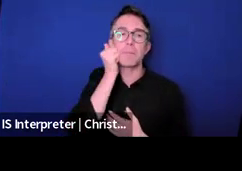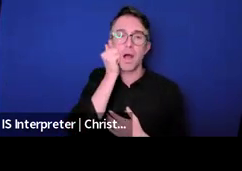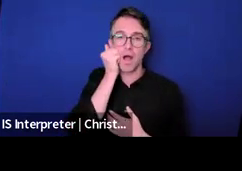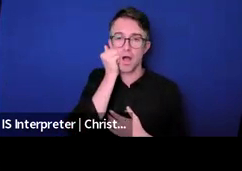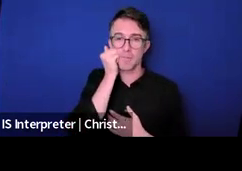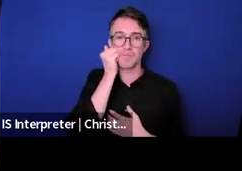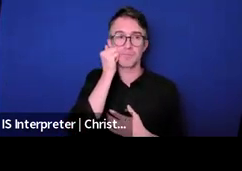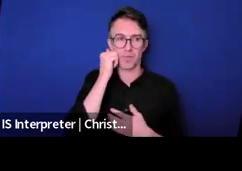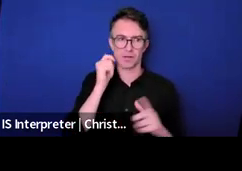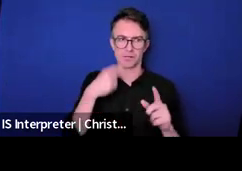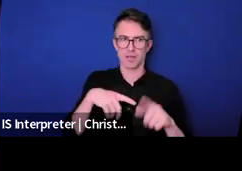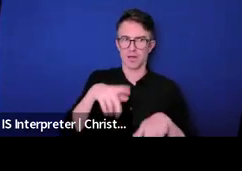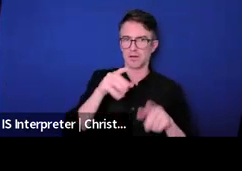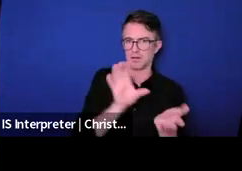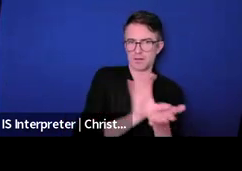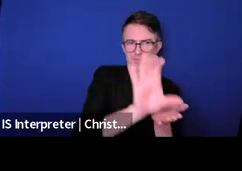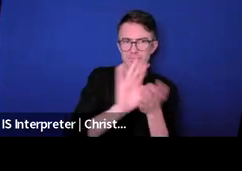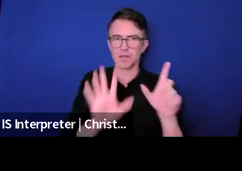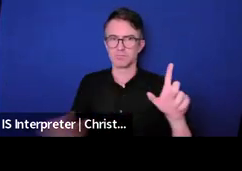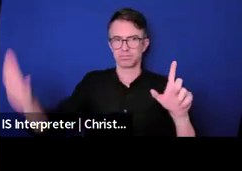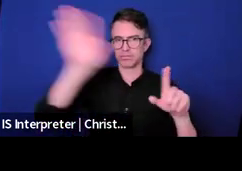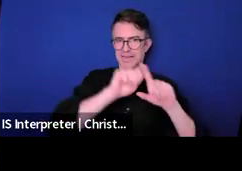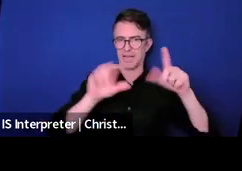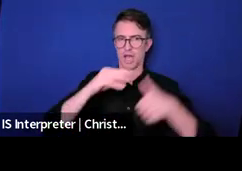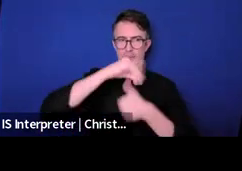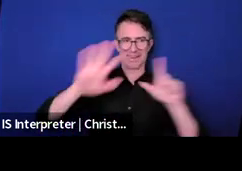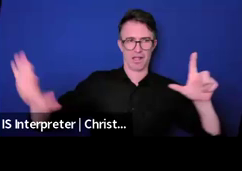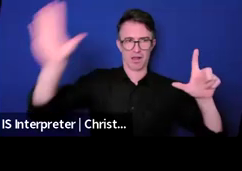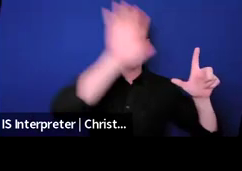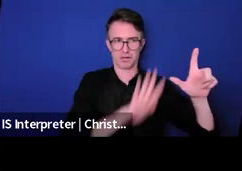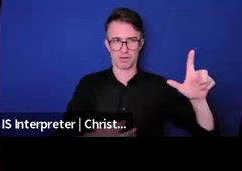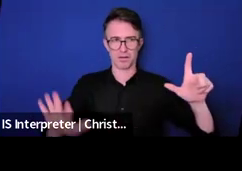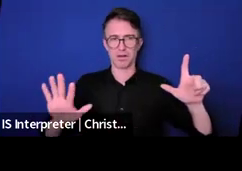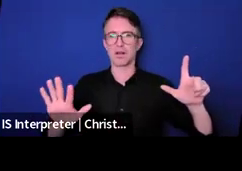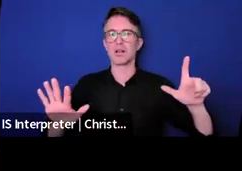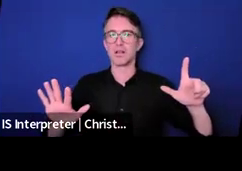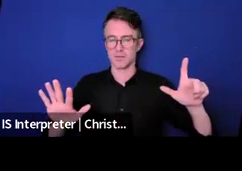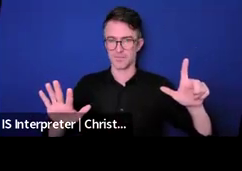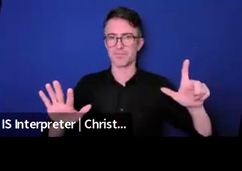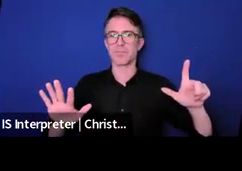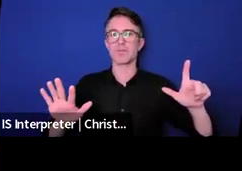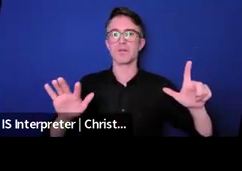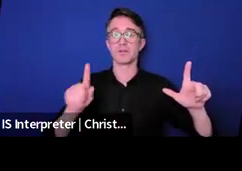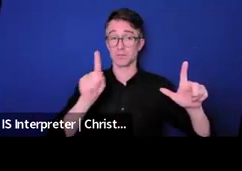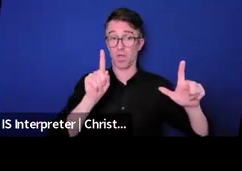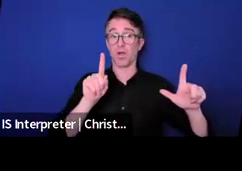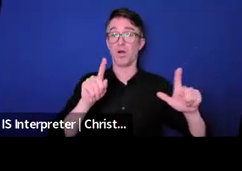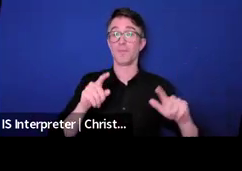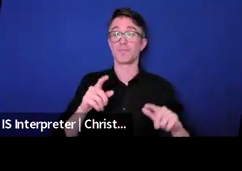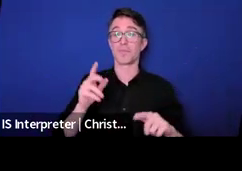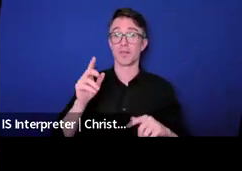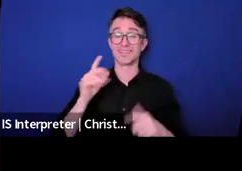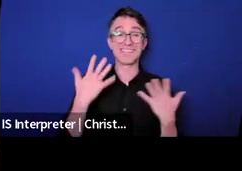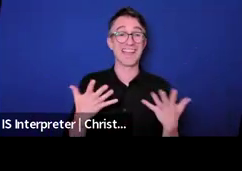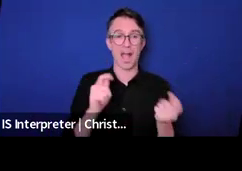was also expanded universally. We have also universal childbirth grants. And the new benefit was introduced